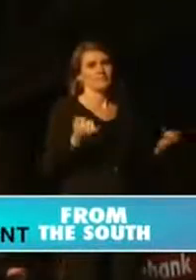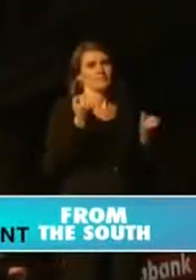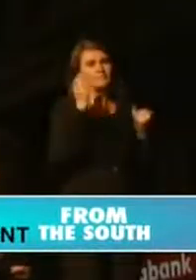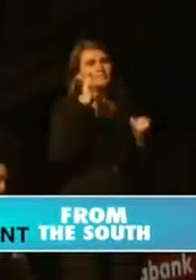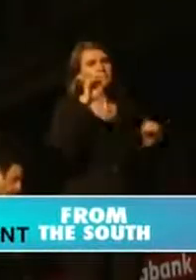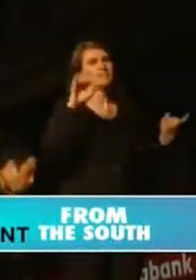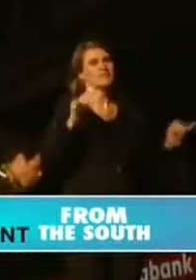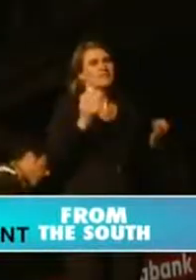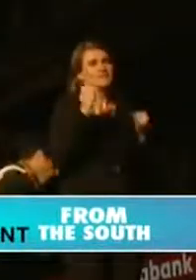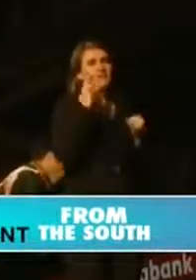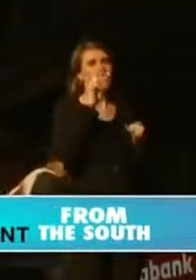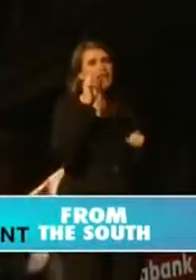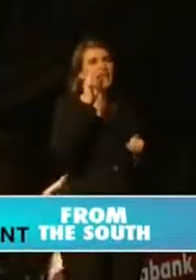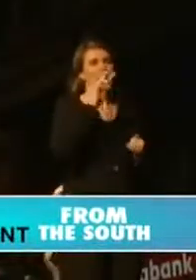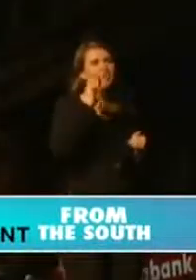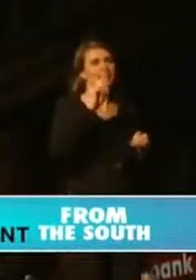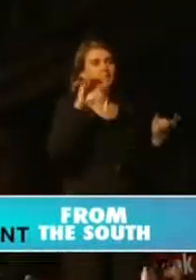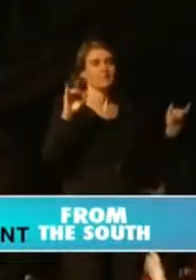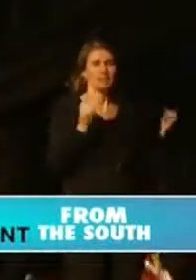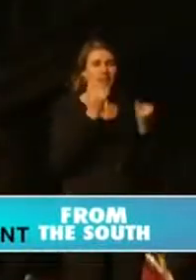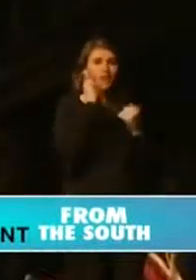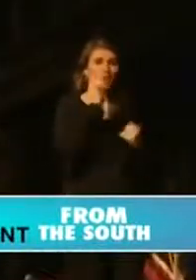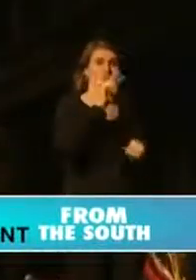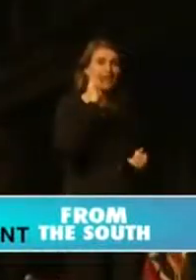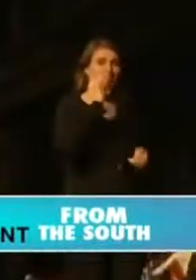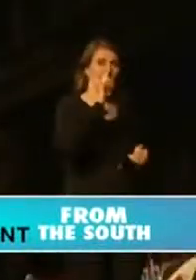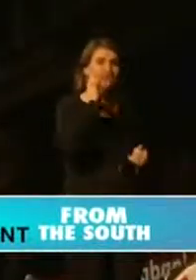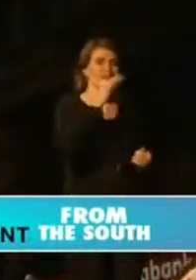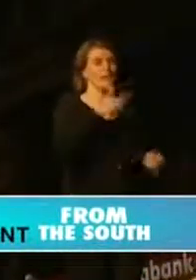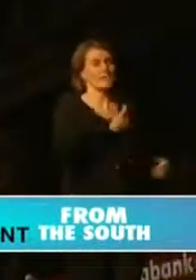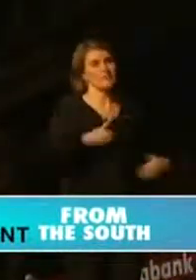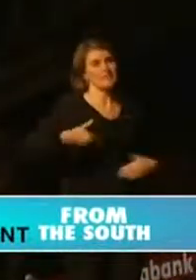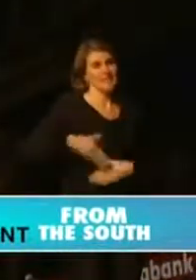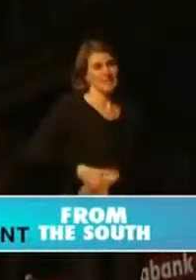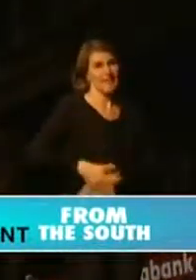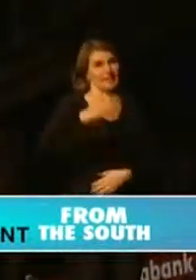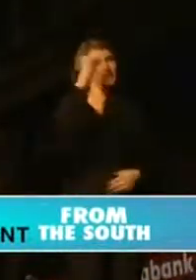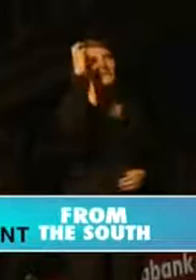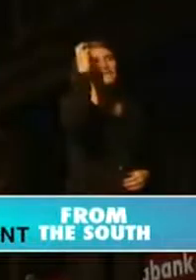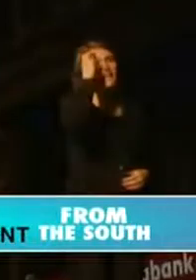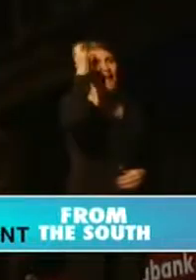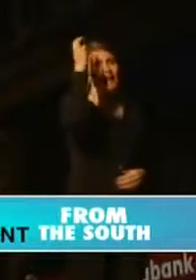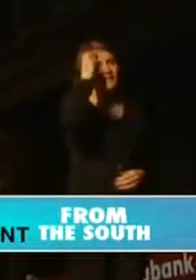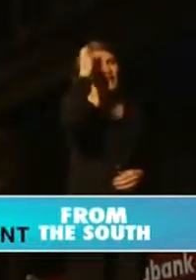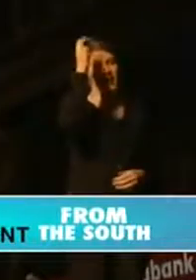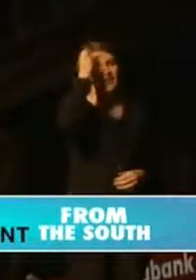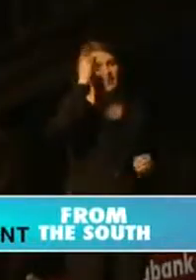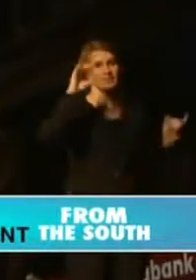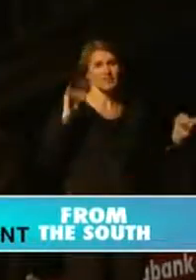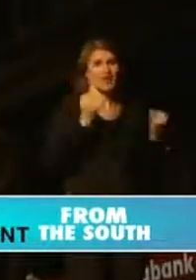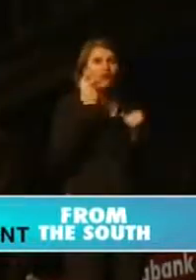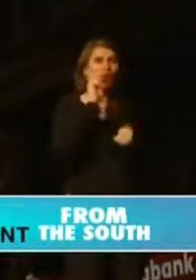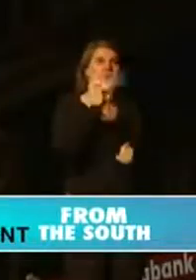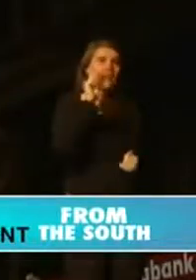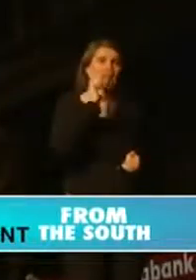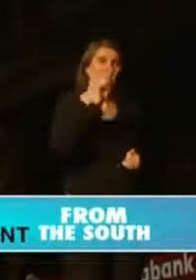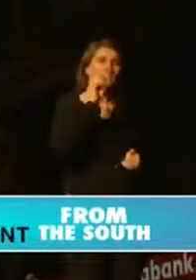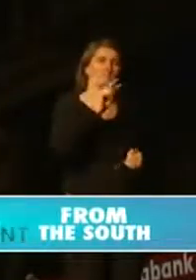and sale of marijuana. His opponent, Luis Lacalle, from the right-wing National Party, conceded his defeat.